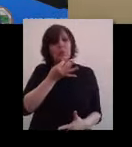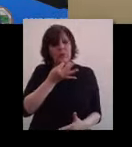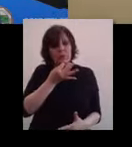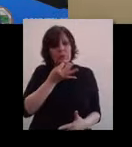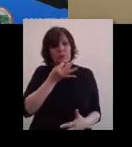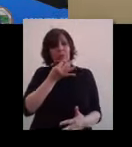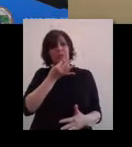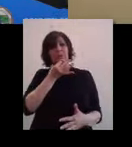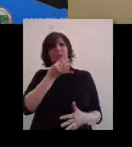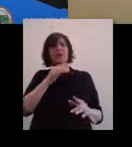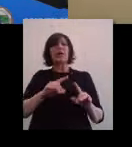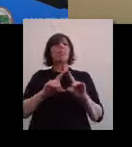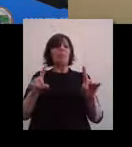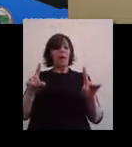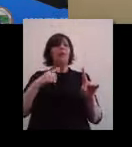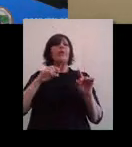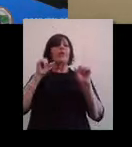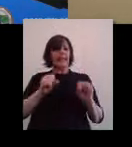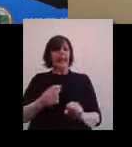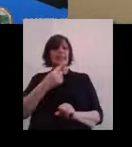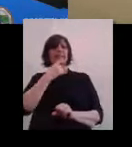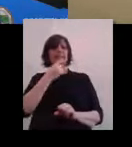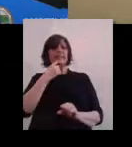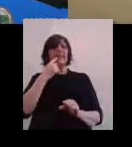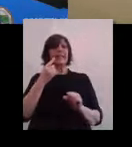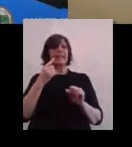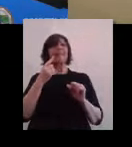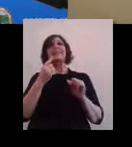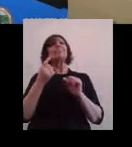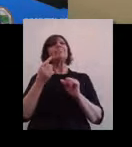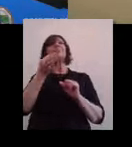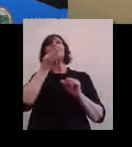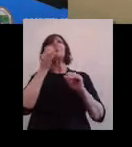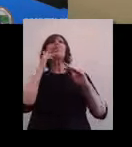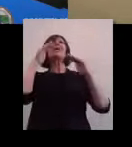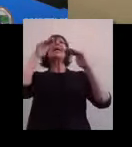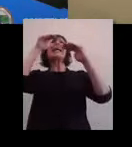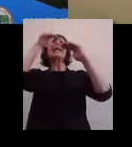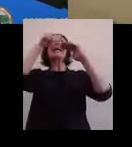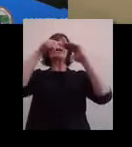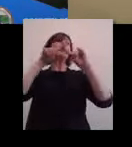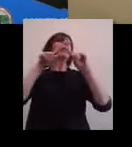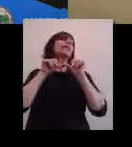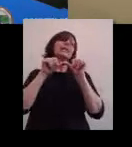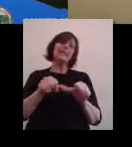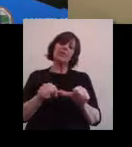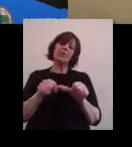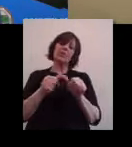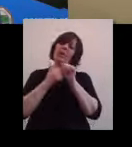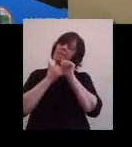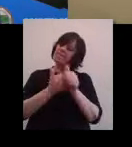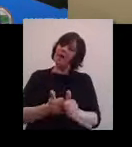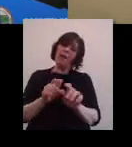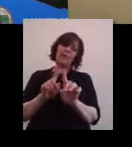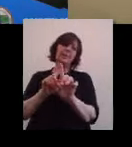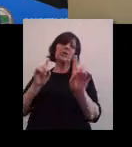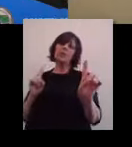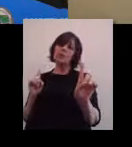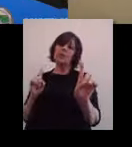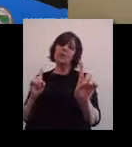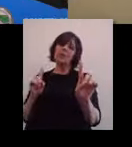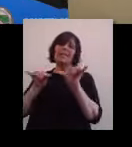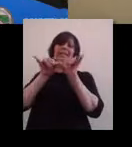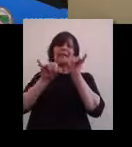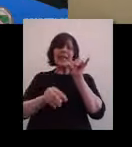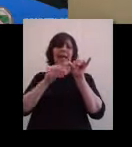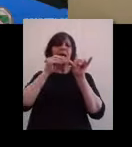definitively say that we are on the downward trend, we still need to continue to follow proper standards of social distancing, being physically distant from each